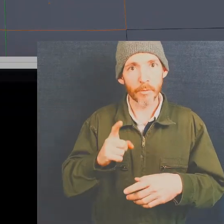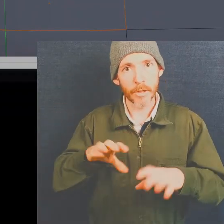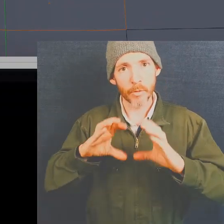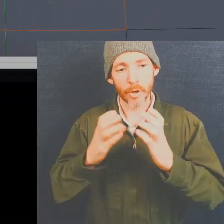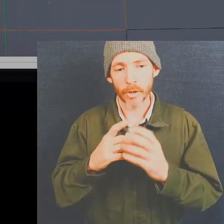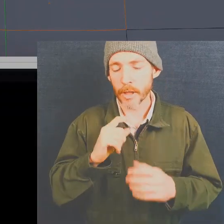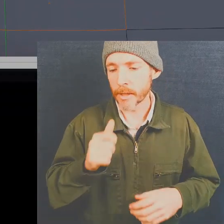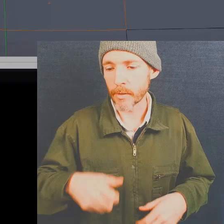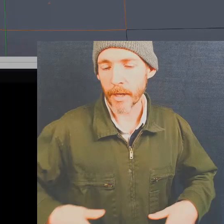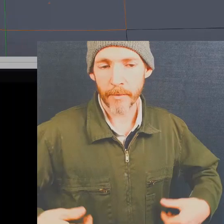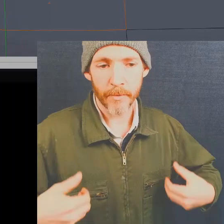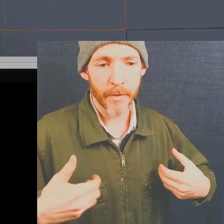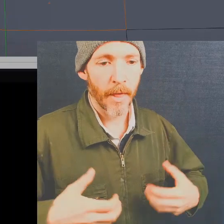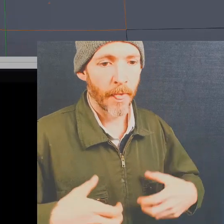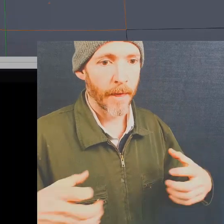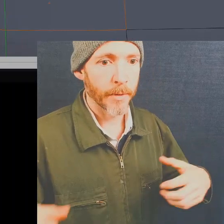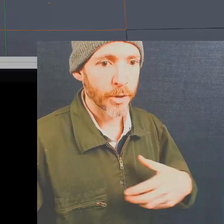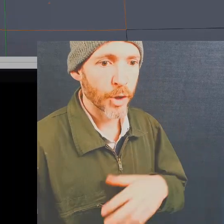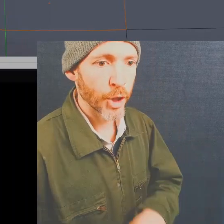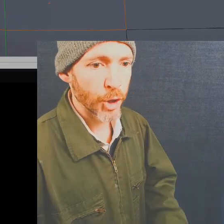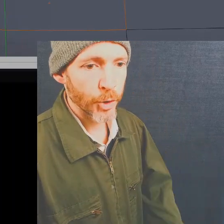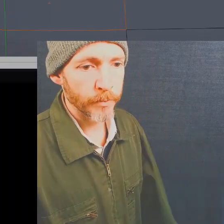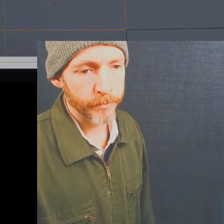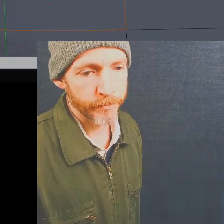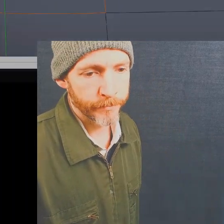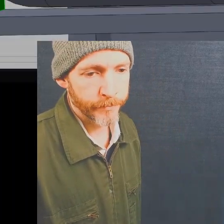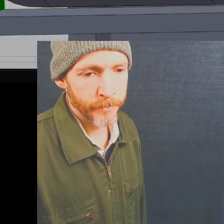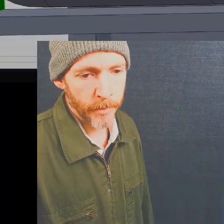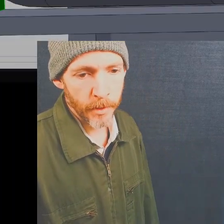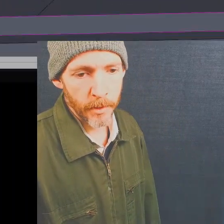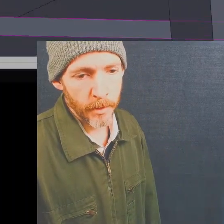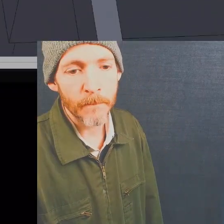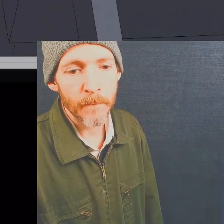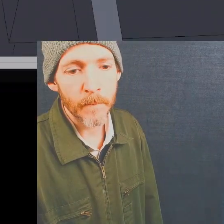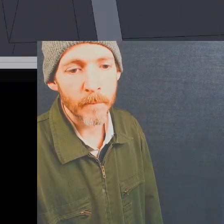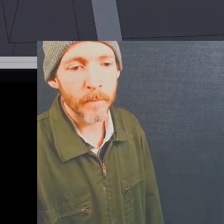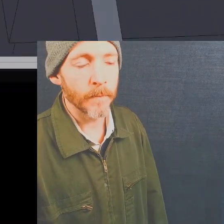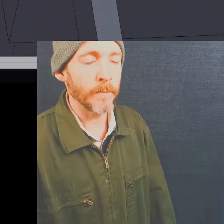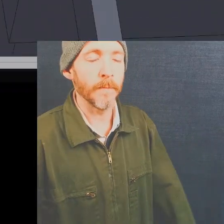in the real world, I don't have that much room.